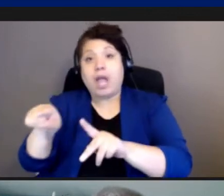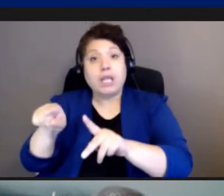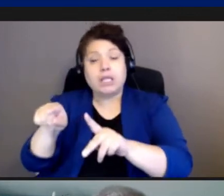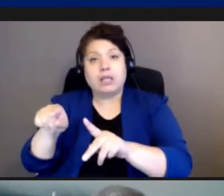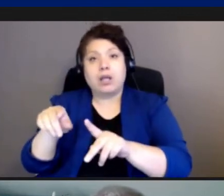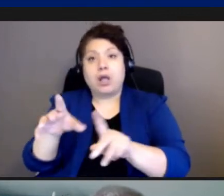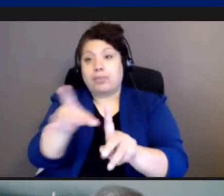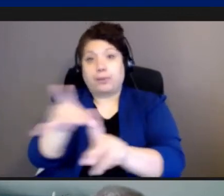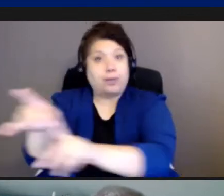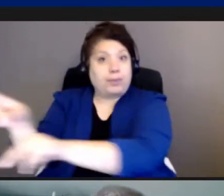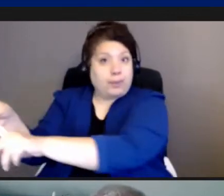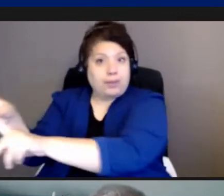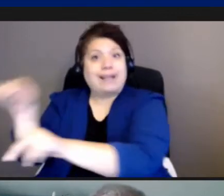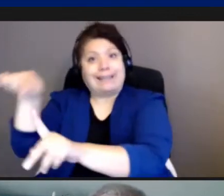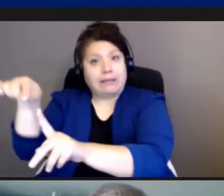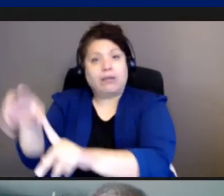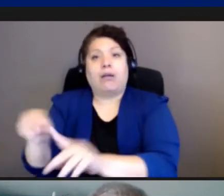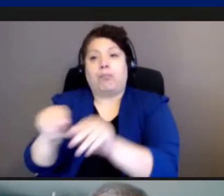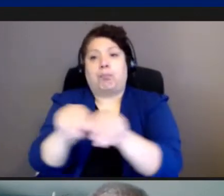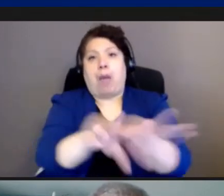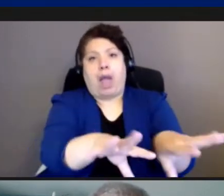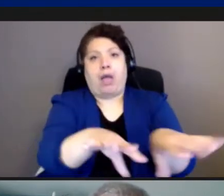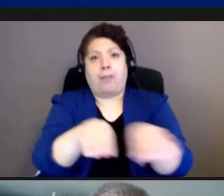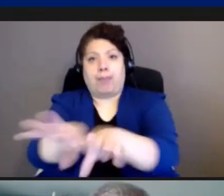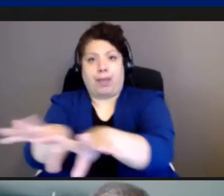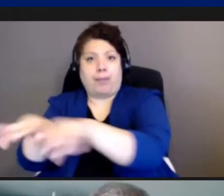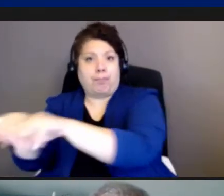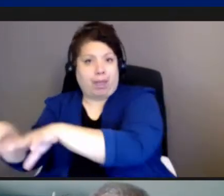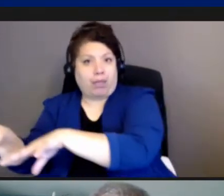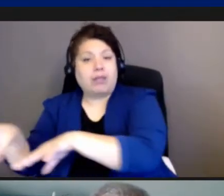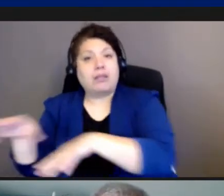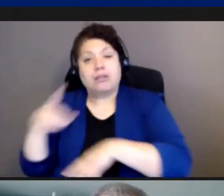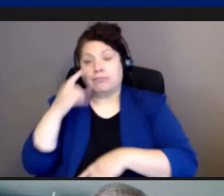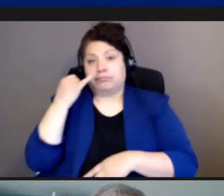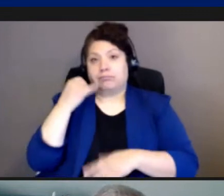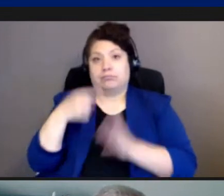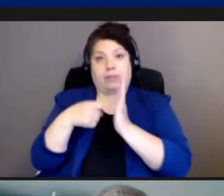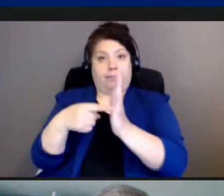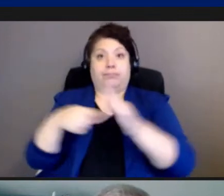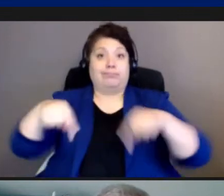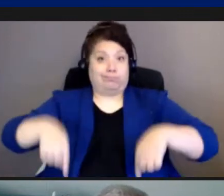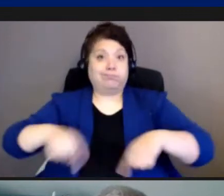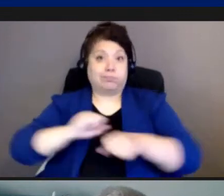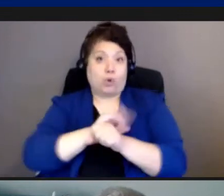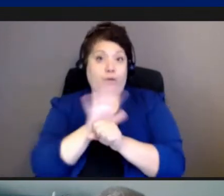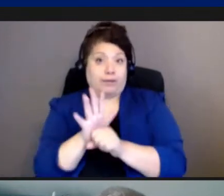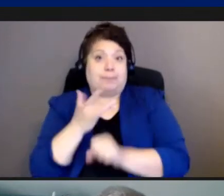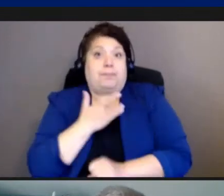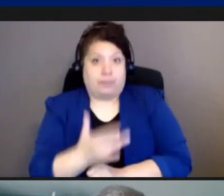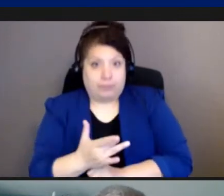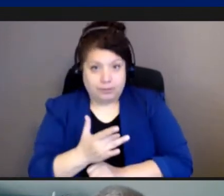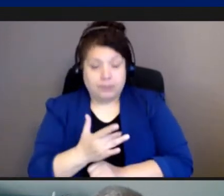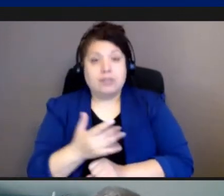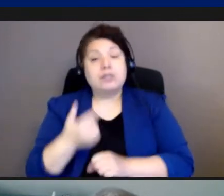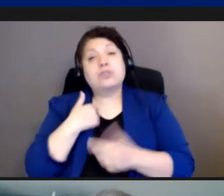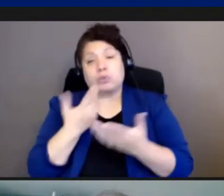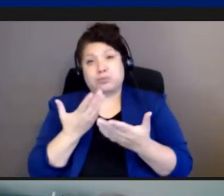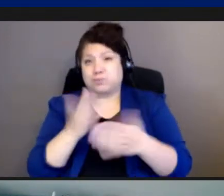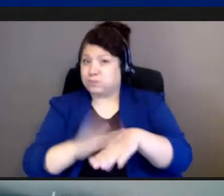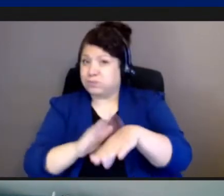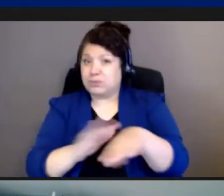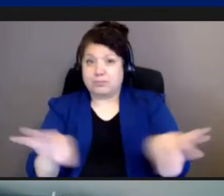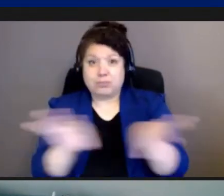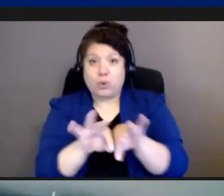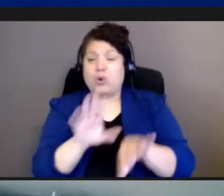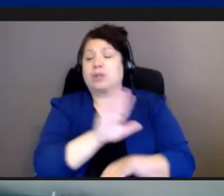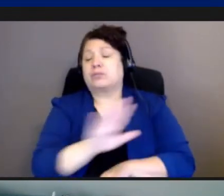introduced it into various settings, which is the way this virus goes. So it's really important that people don't do